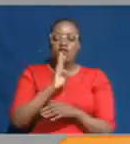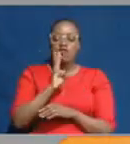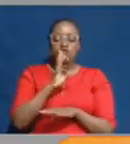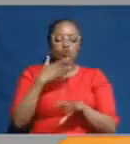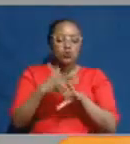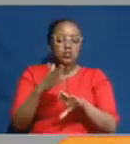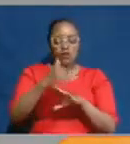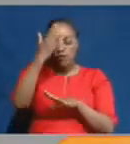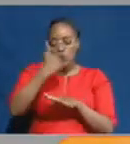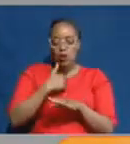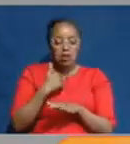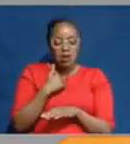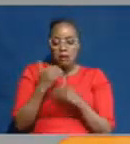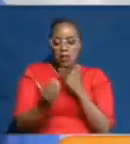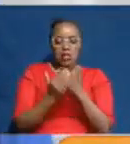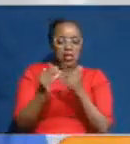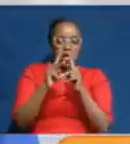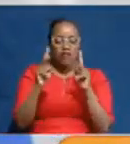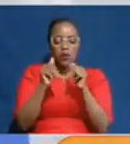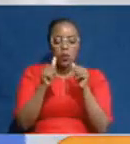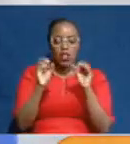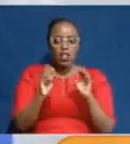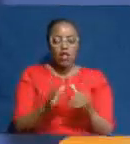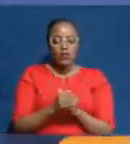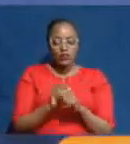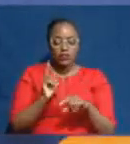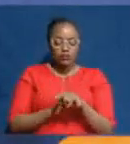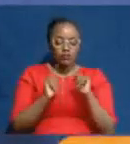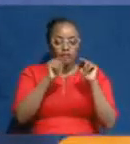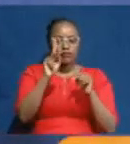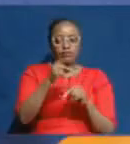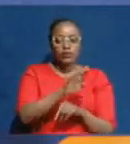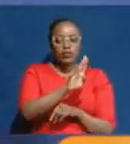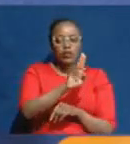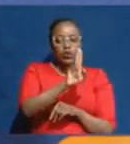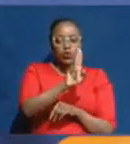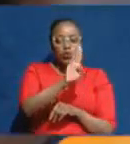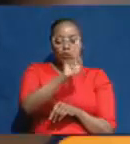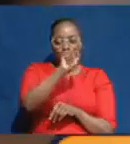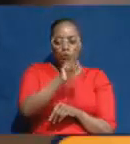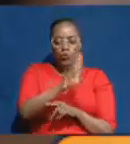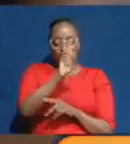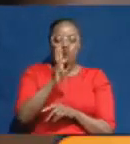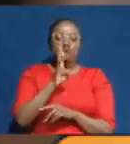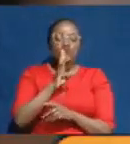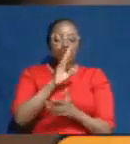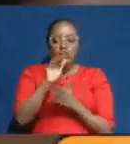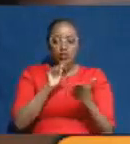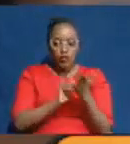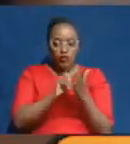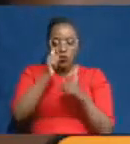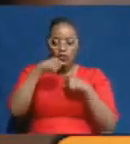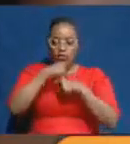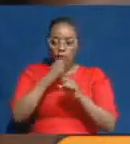waste due to poor handling. When he returned to Kenya, he founded Ubuntu Waterhub Africa, an innovation hub that